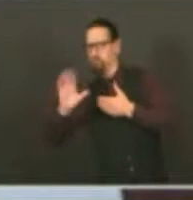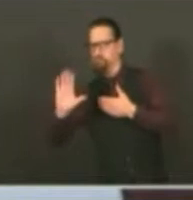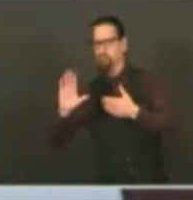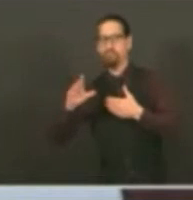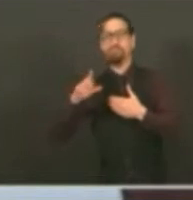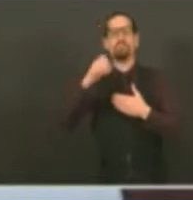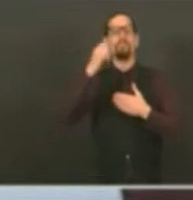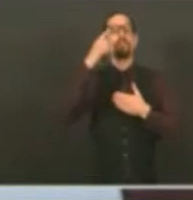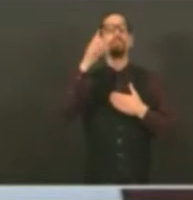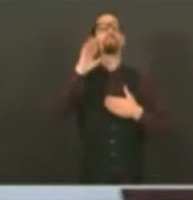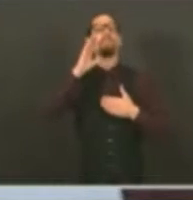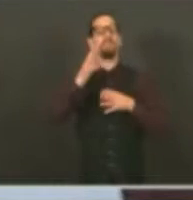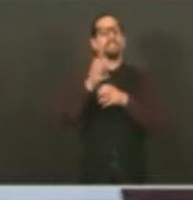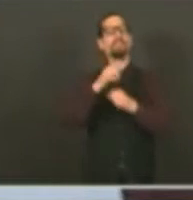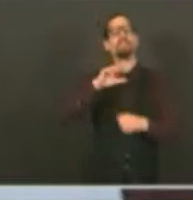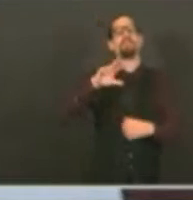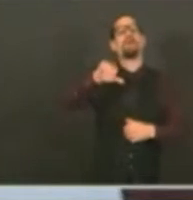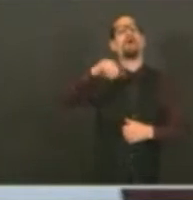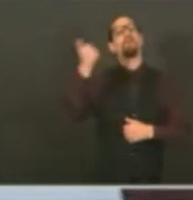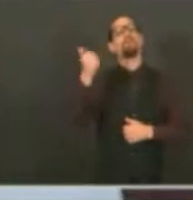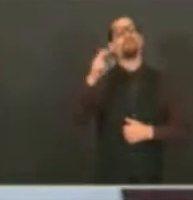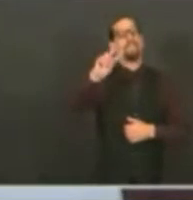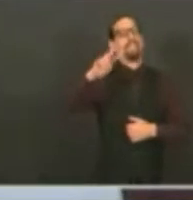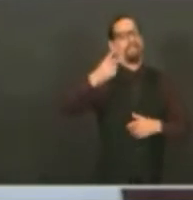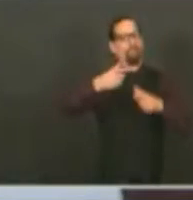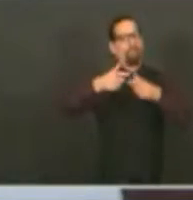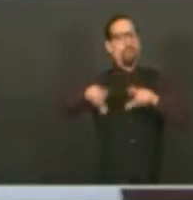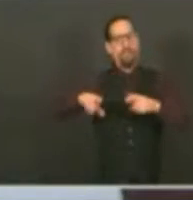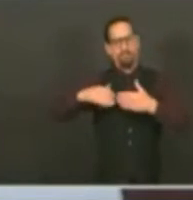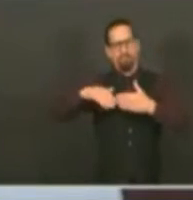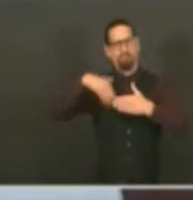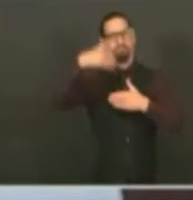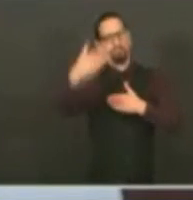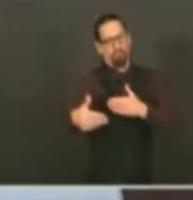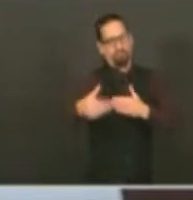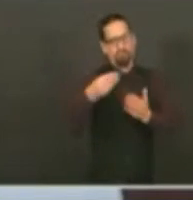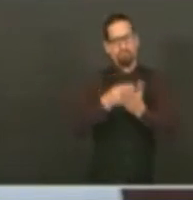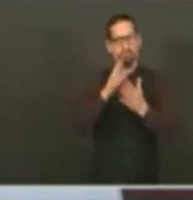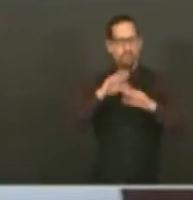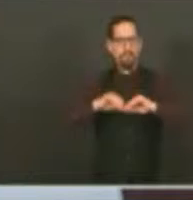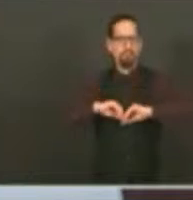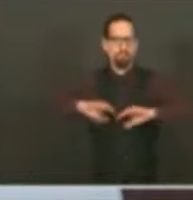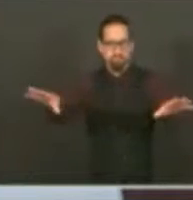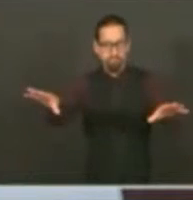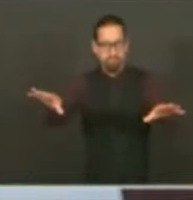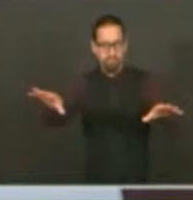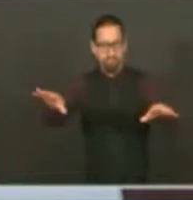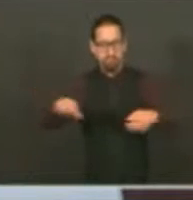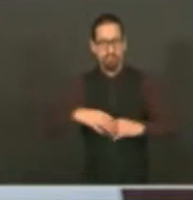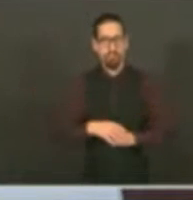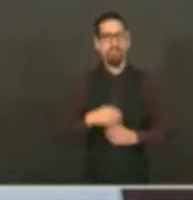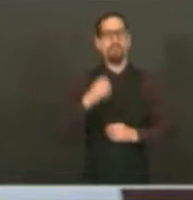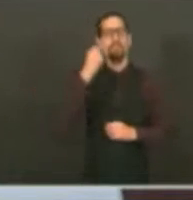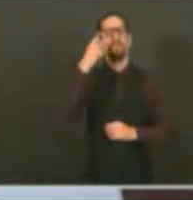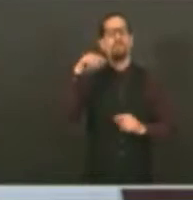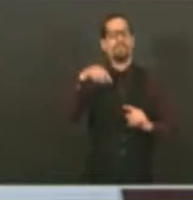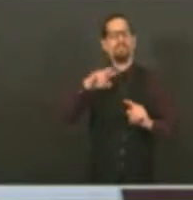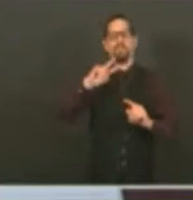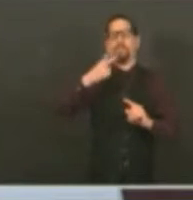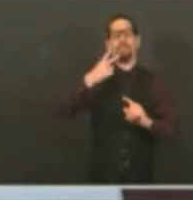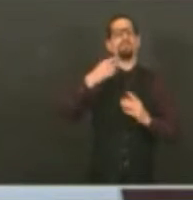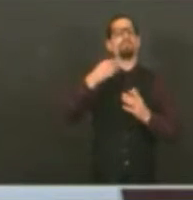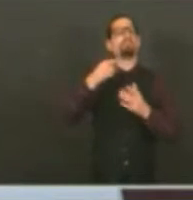to cover you for the 3rd week. So, and the second check will automatically be mailed out to